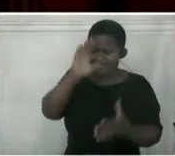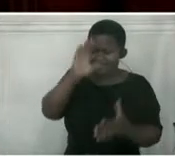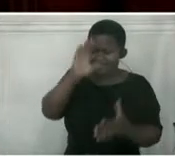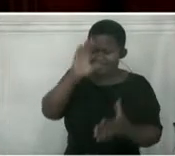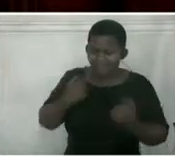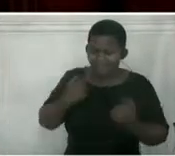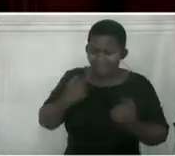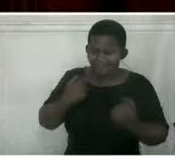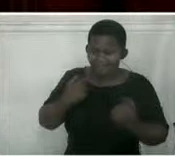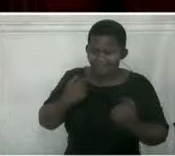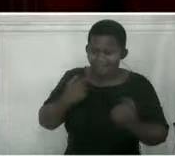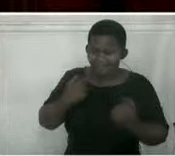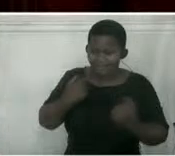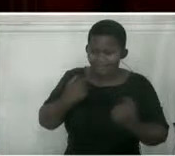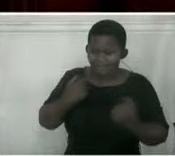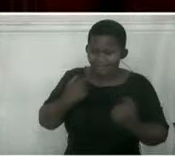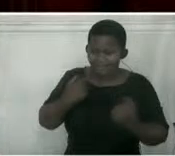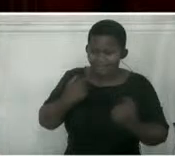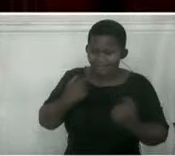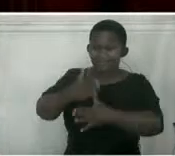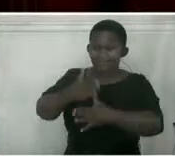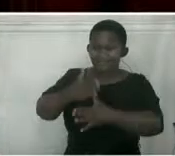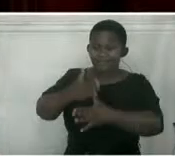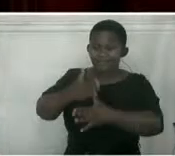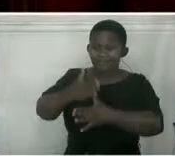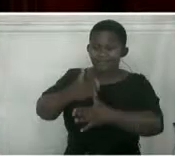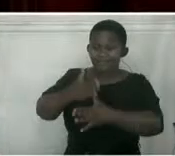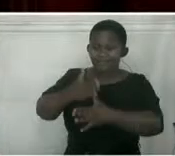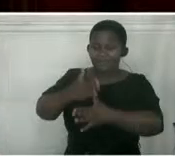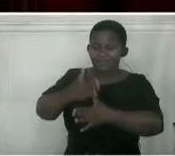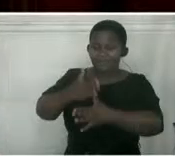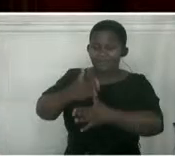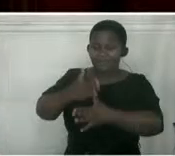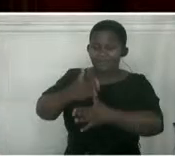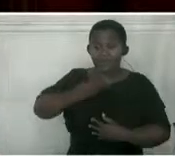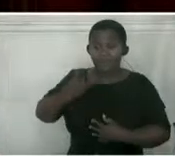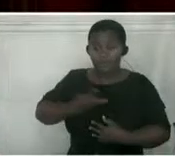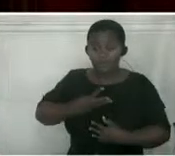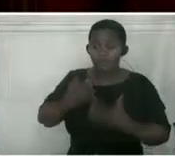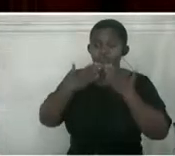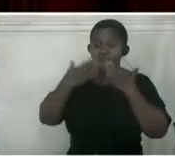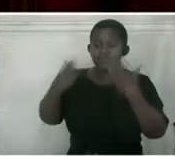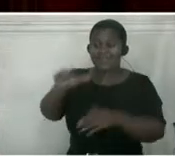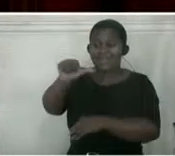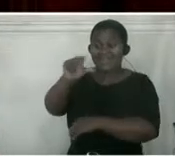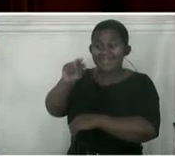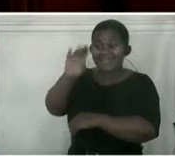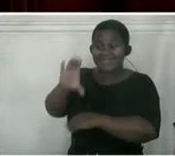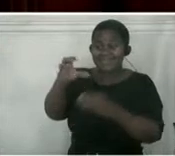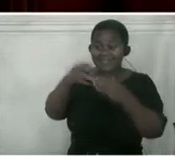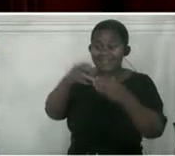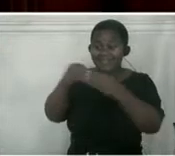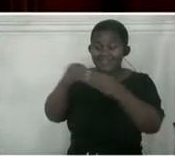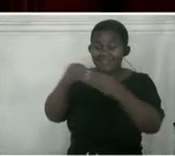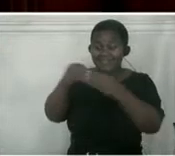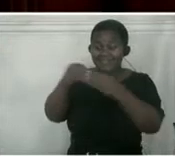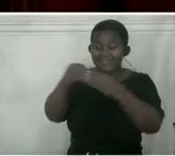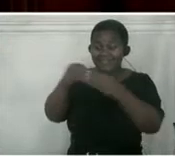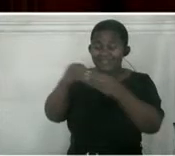serve as its deployees. But I wish to thank the ANC leadership for continued